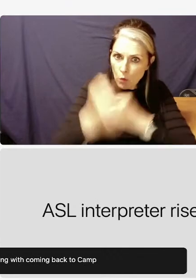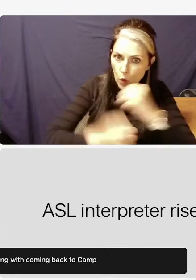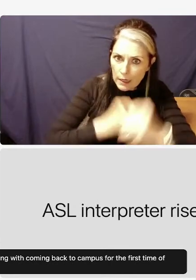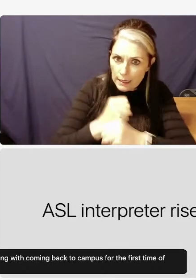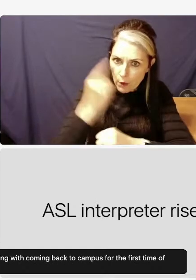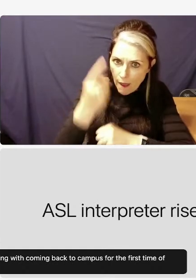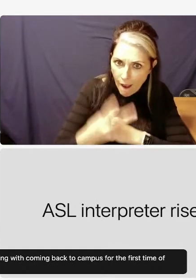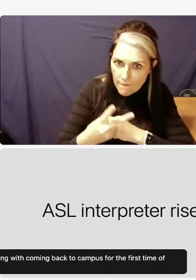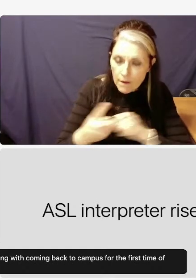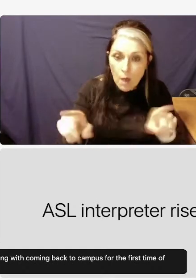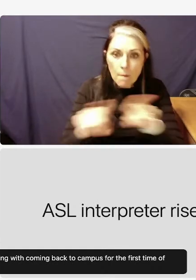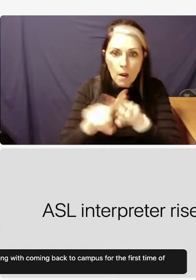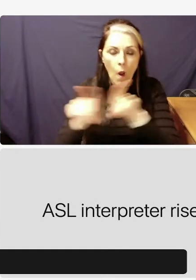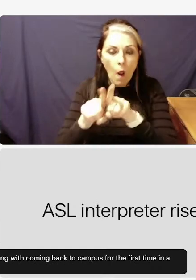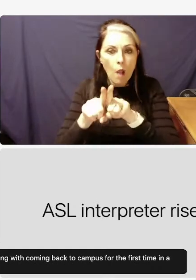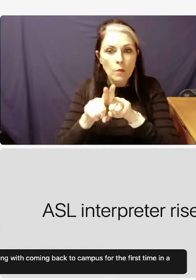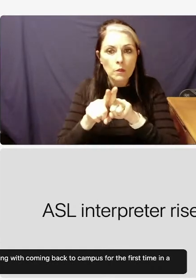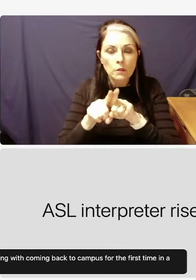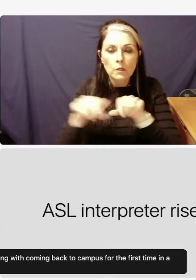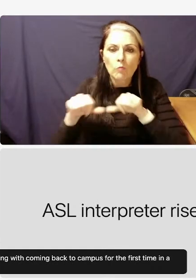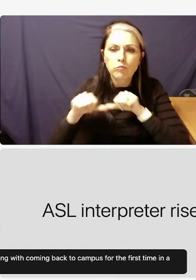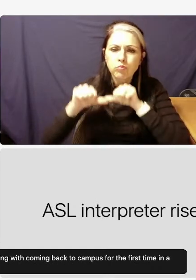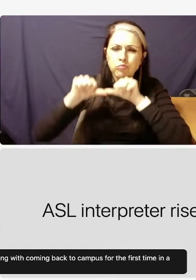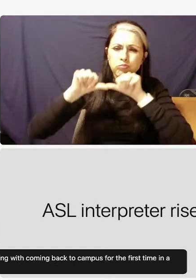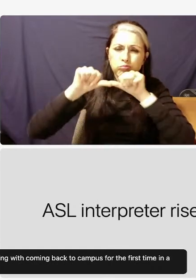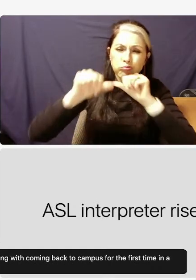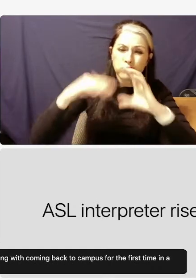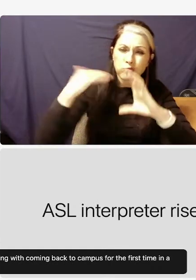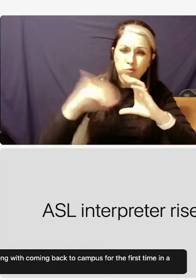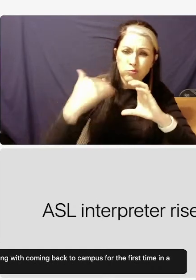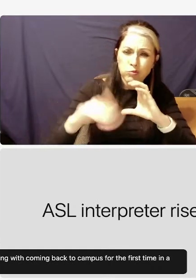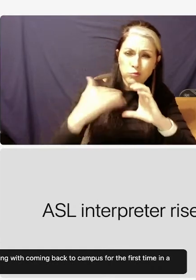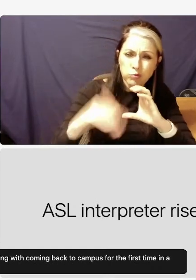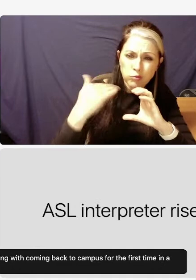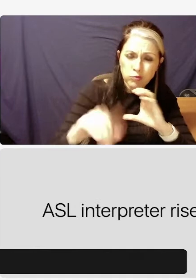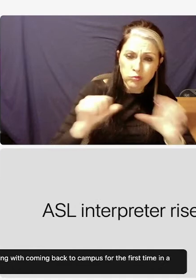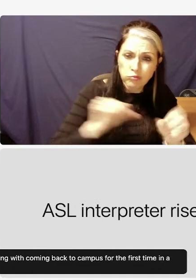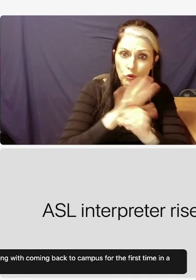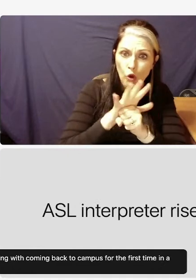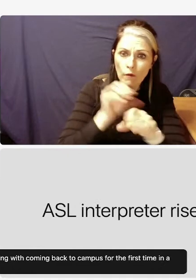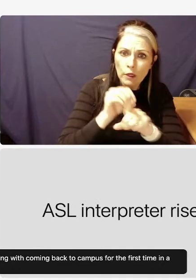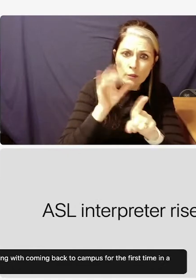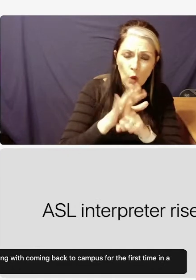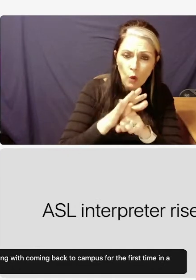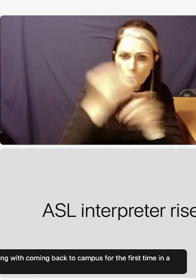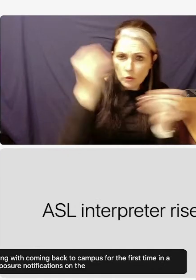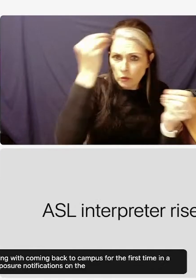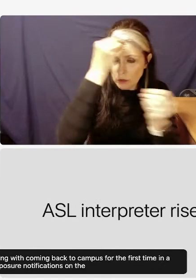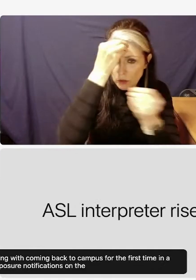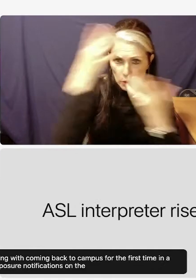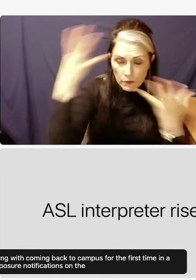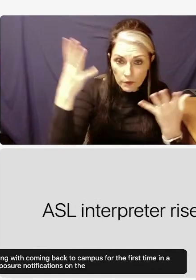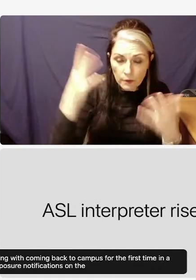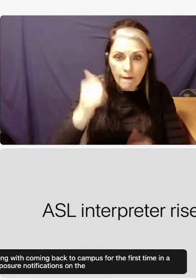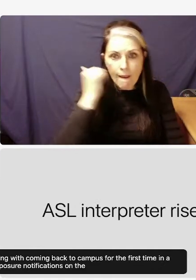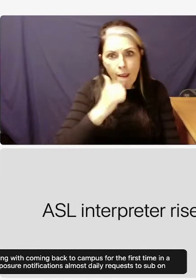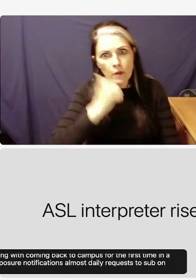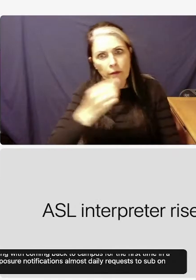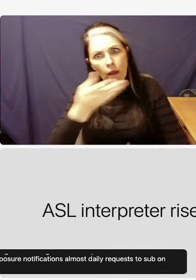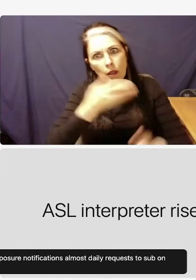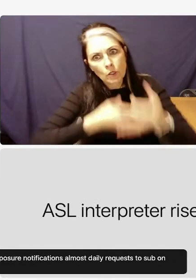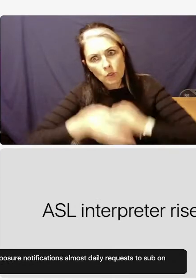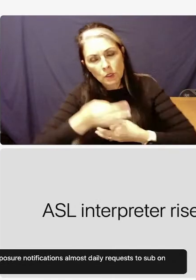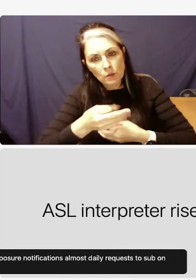but also an almost endless stream of emails including covert exposure notifications almost daily requests to sub on our preps a